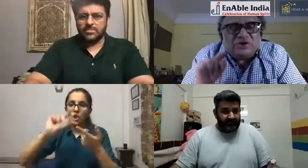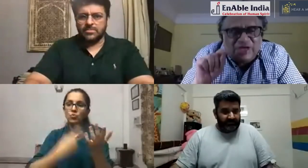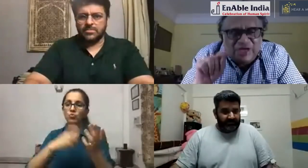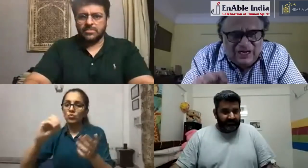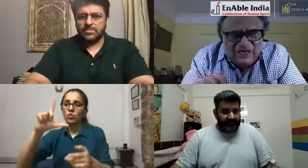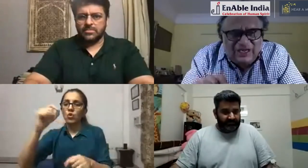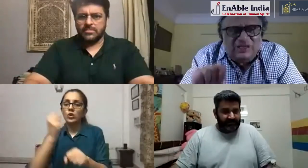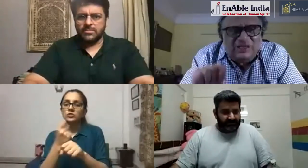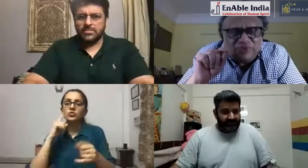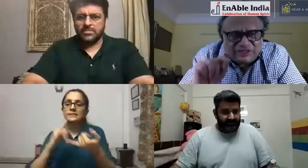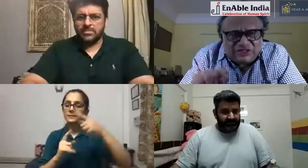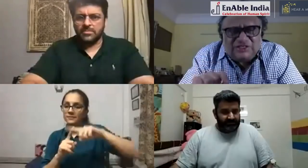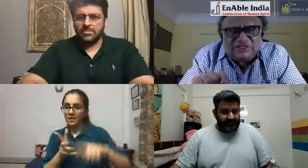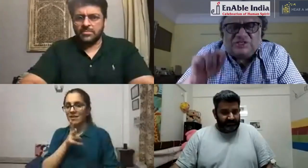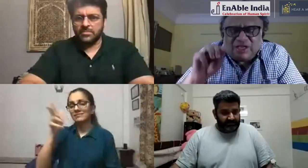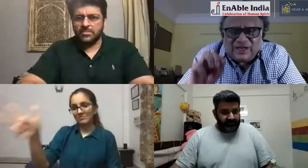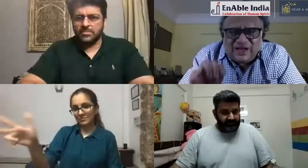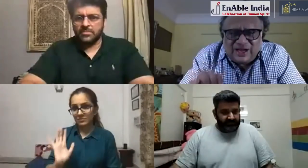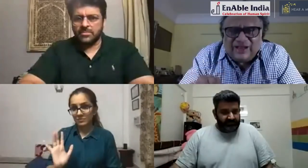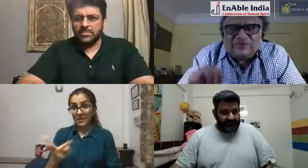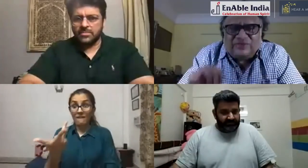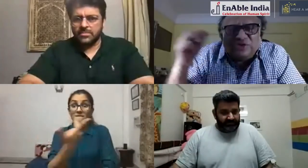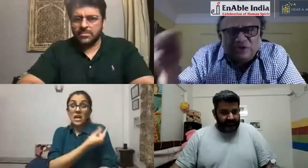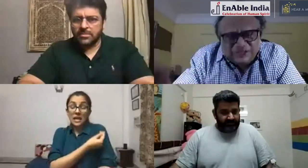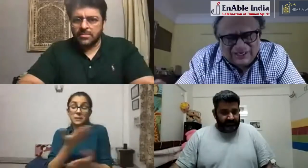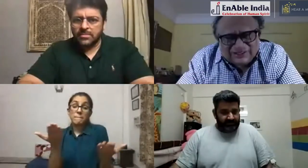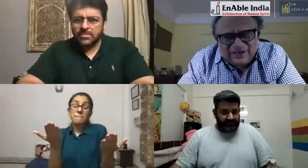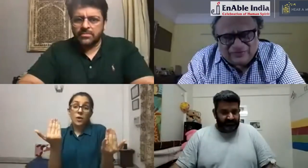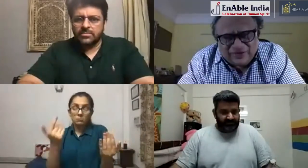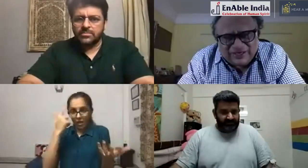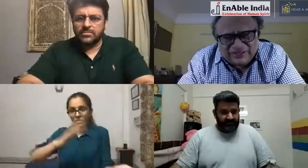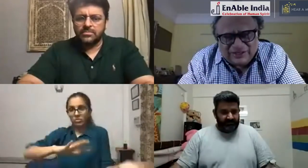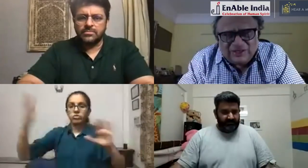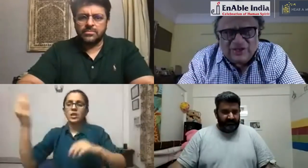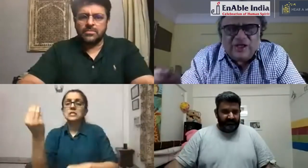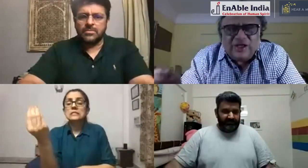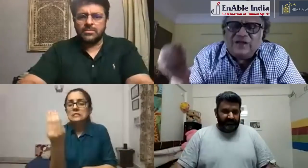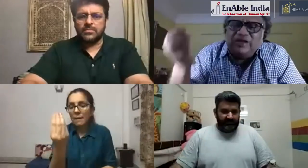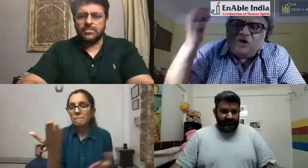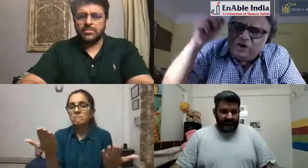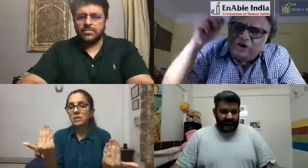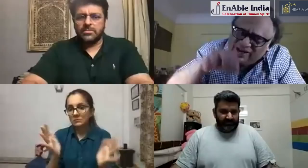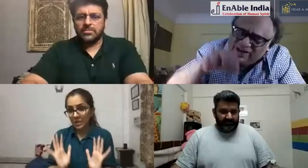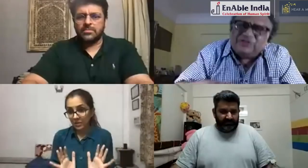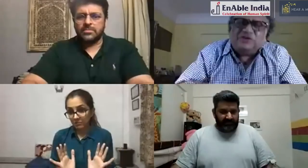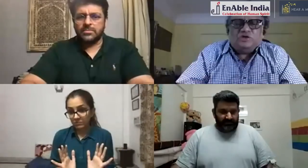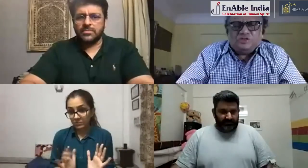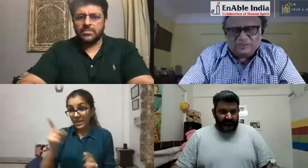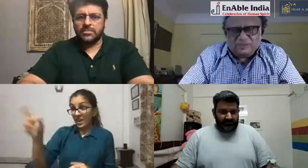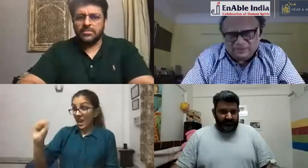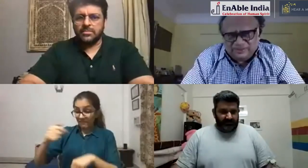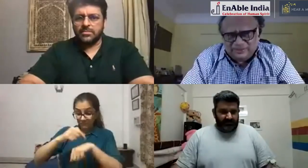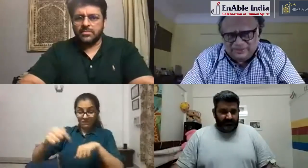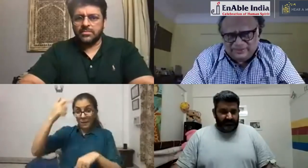because rarely vaccines can have neurological side effects, and he already has